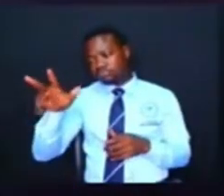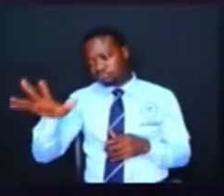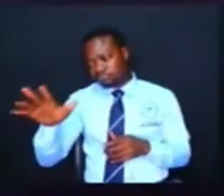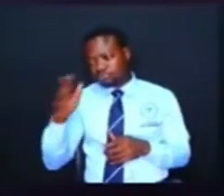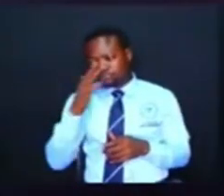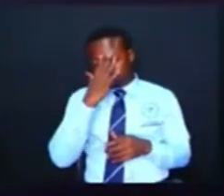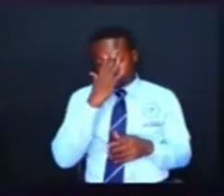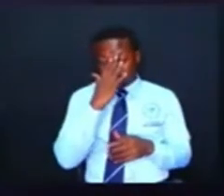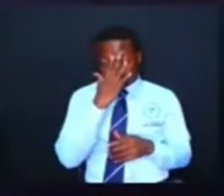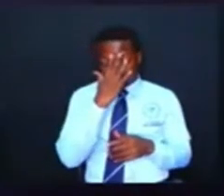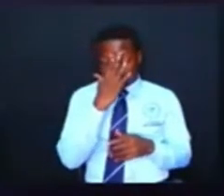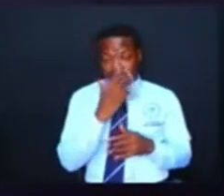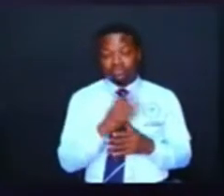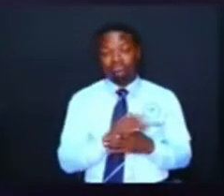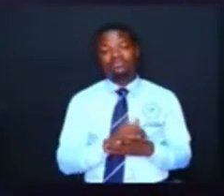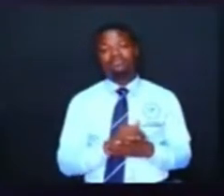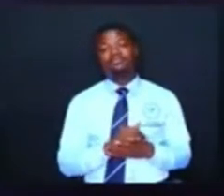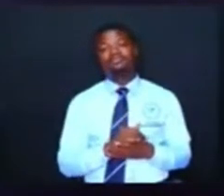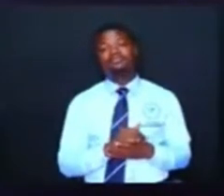33, 34, 35.